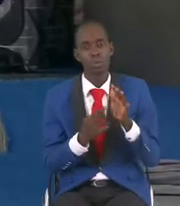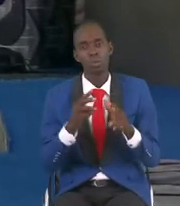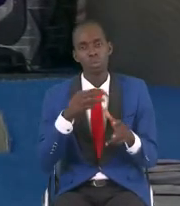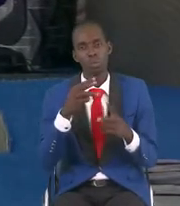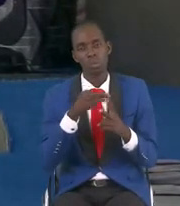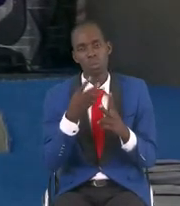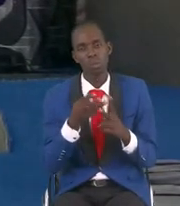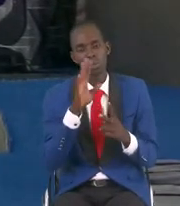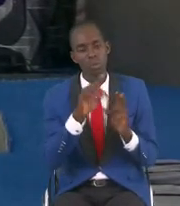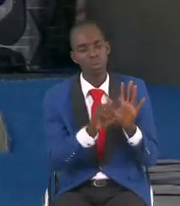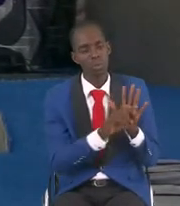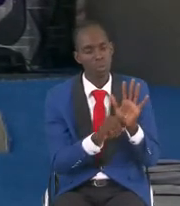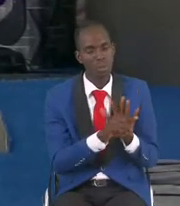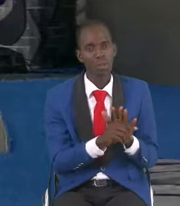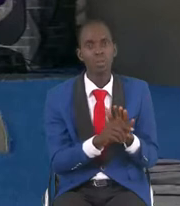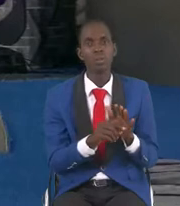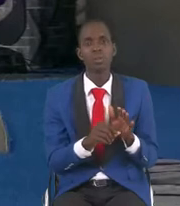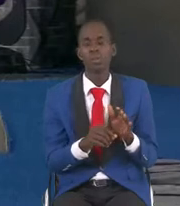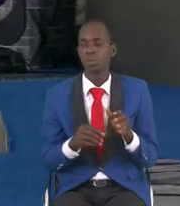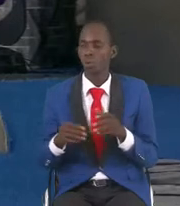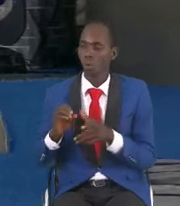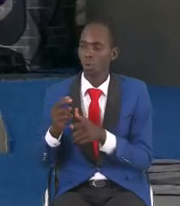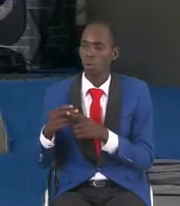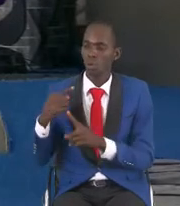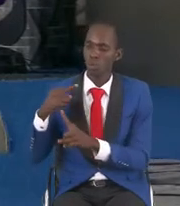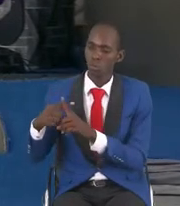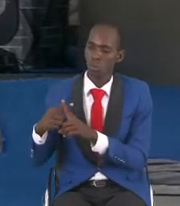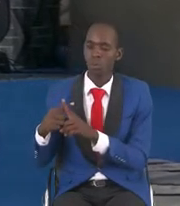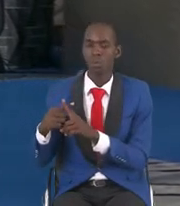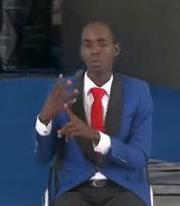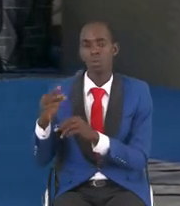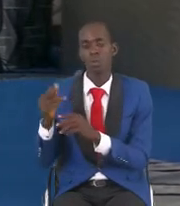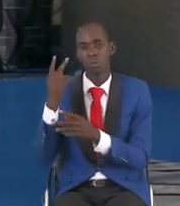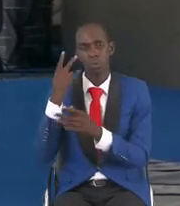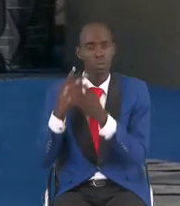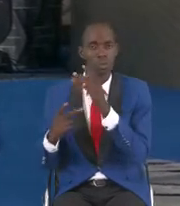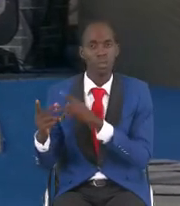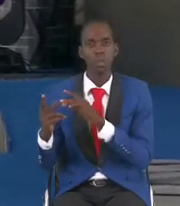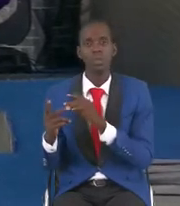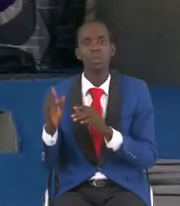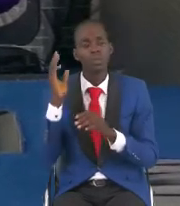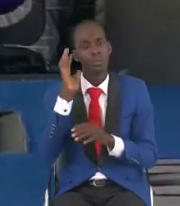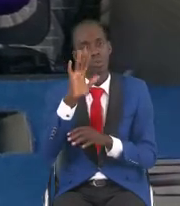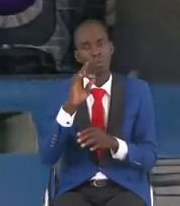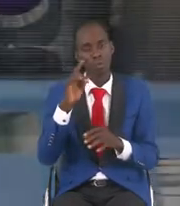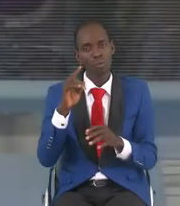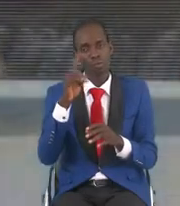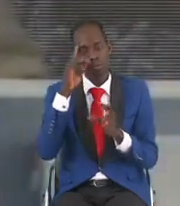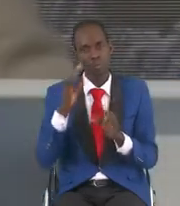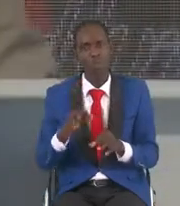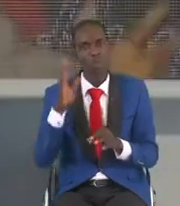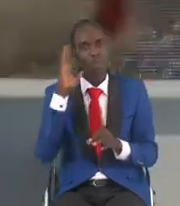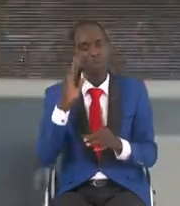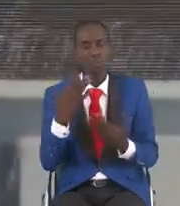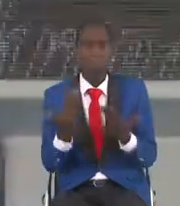prophecy or the positive stream of prophecy, your choice will either discourage you